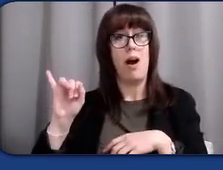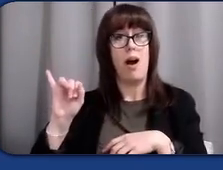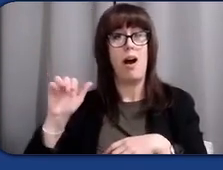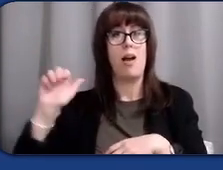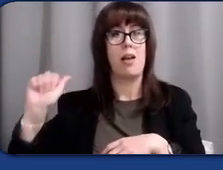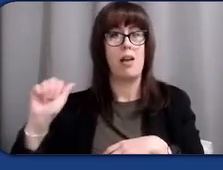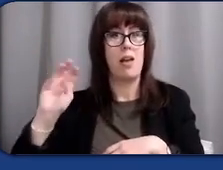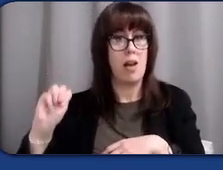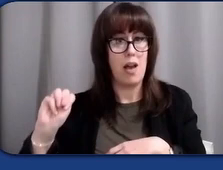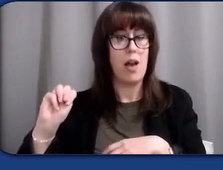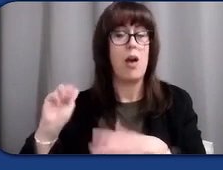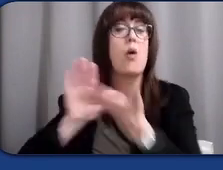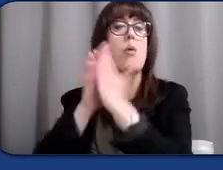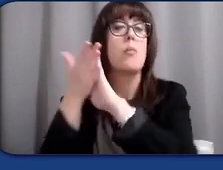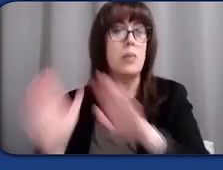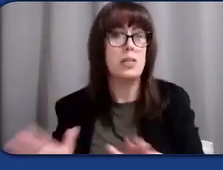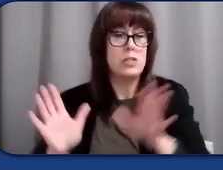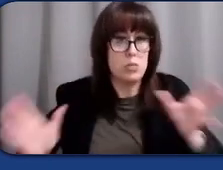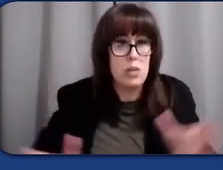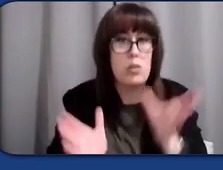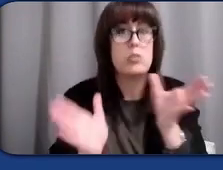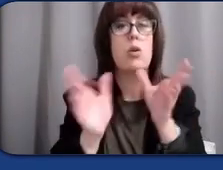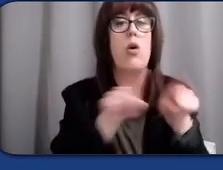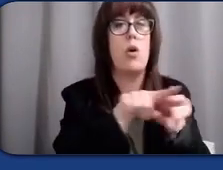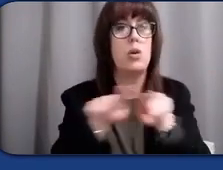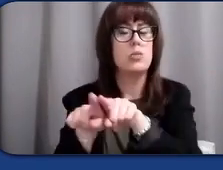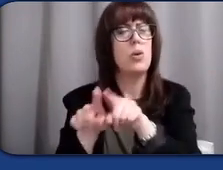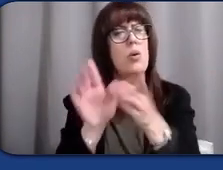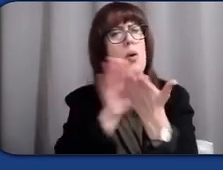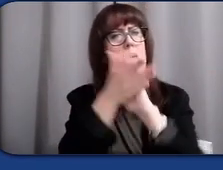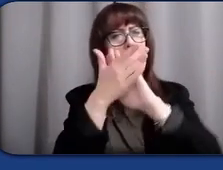more people-to-people relationship, but also we advocate for